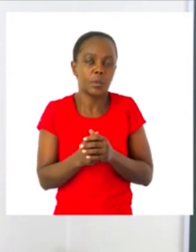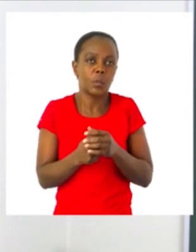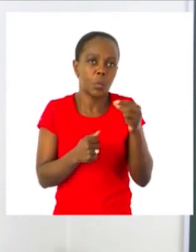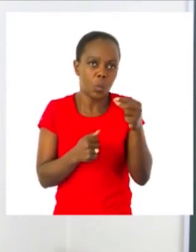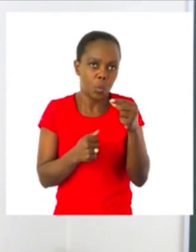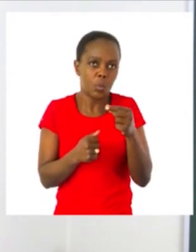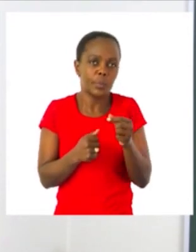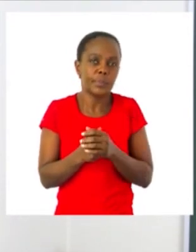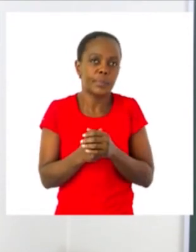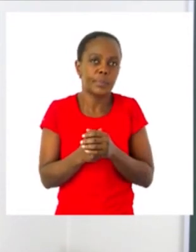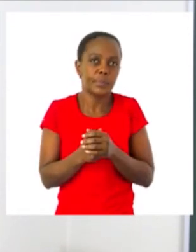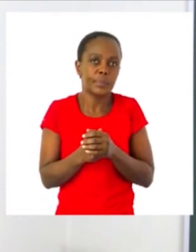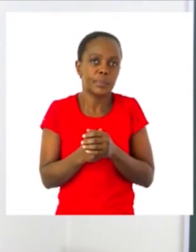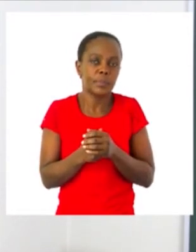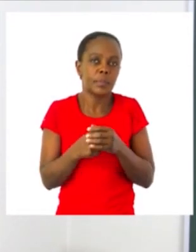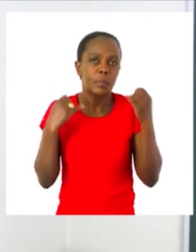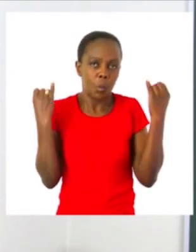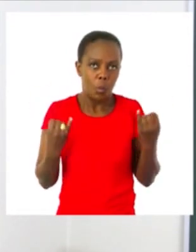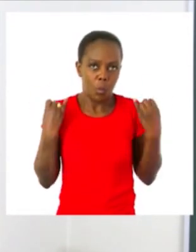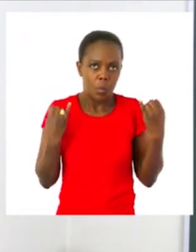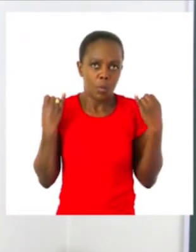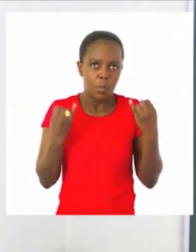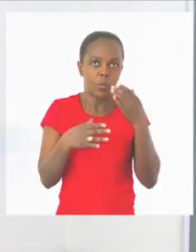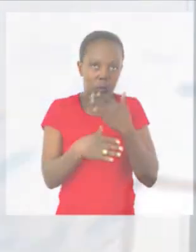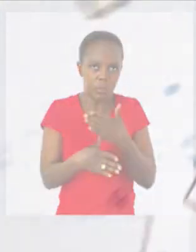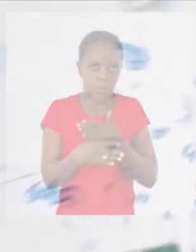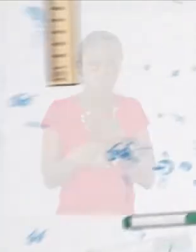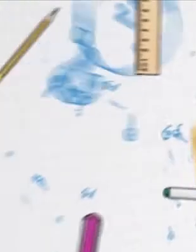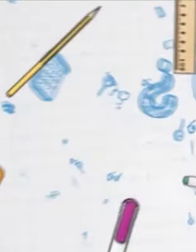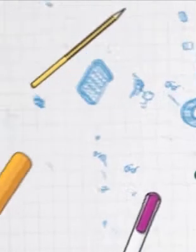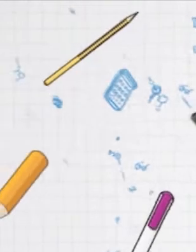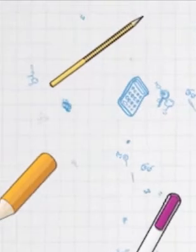words. Have fun doing this lesson.